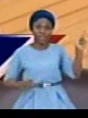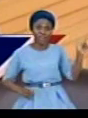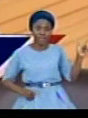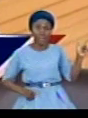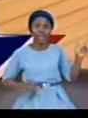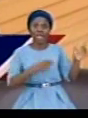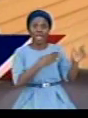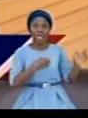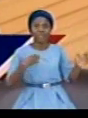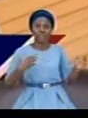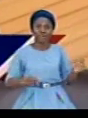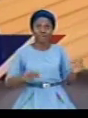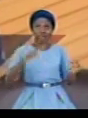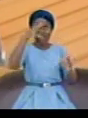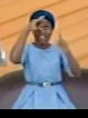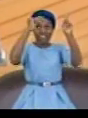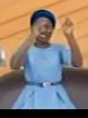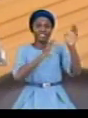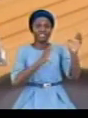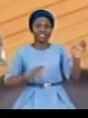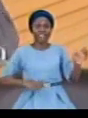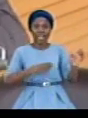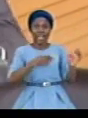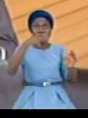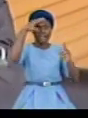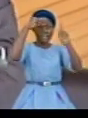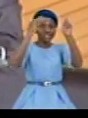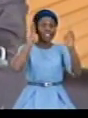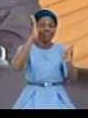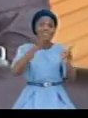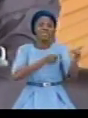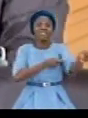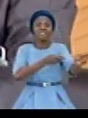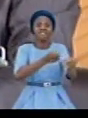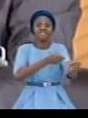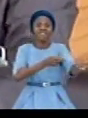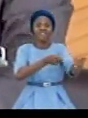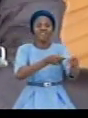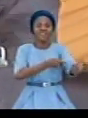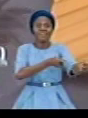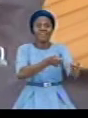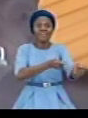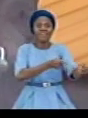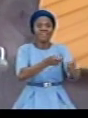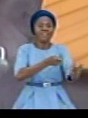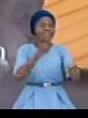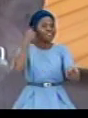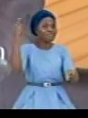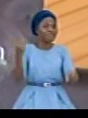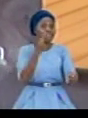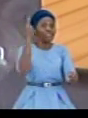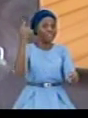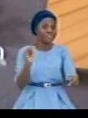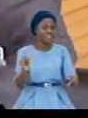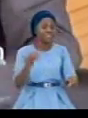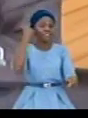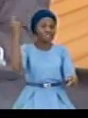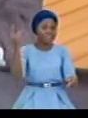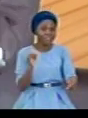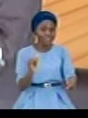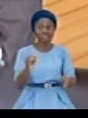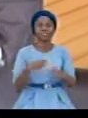his Christ, and he shall reign how long? Forever and ever.